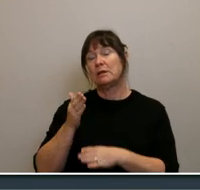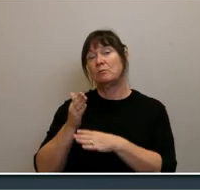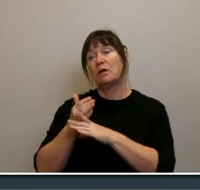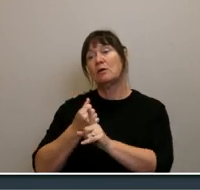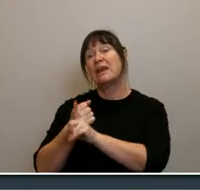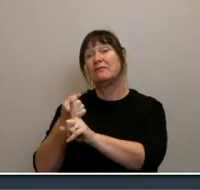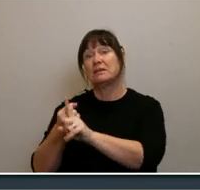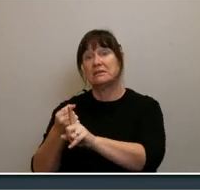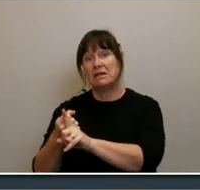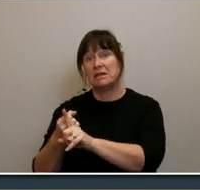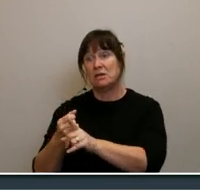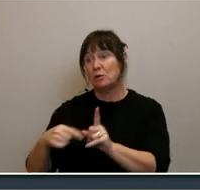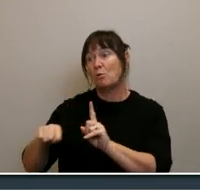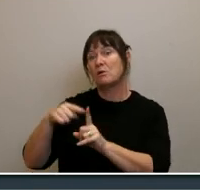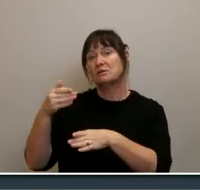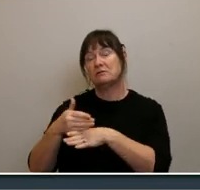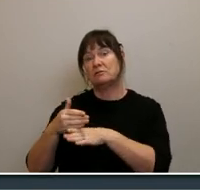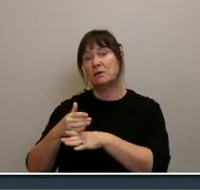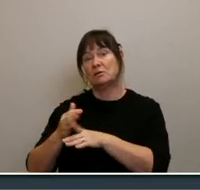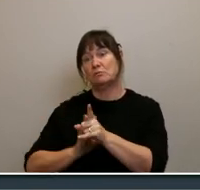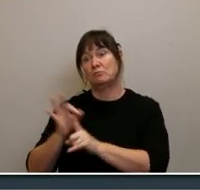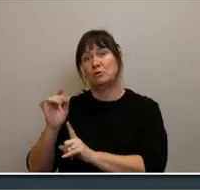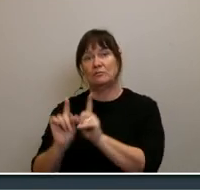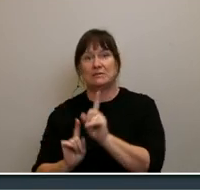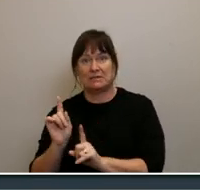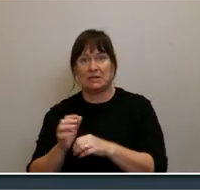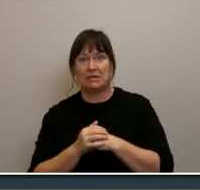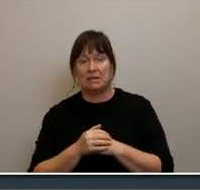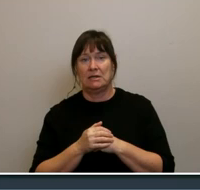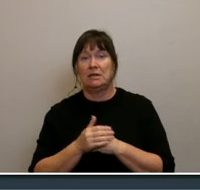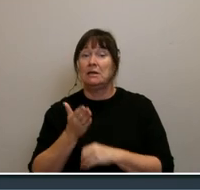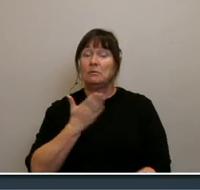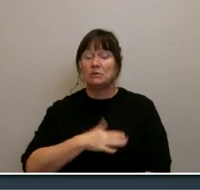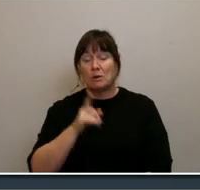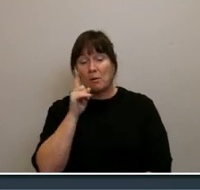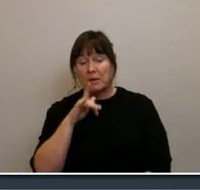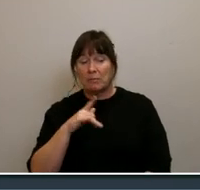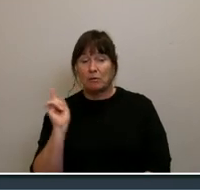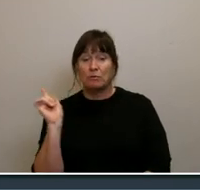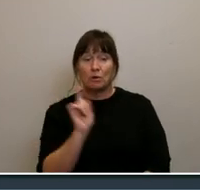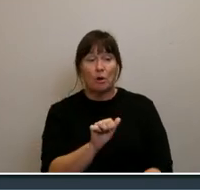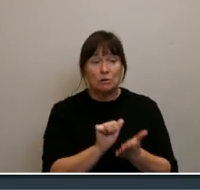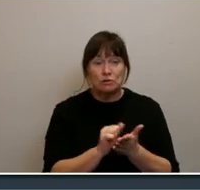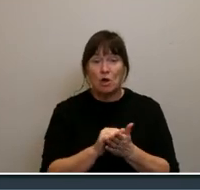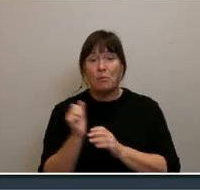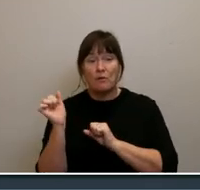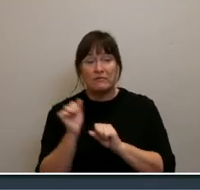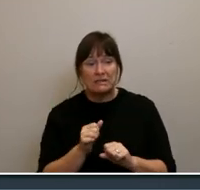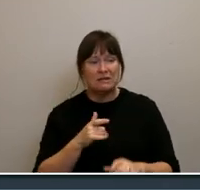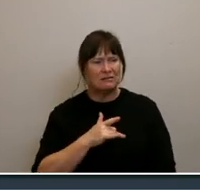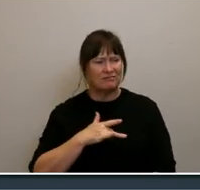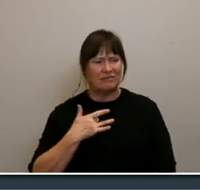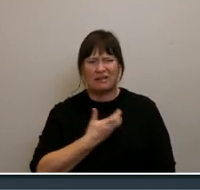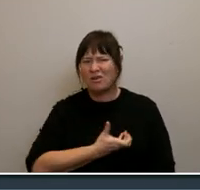vibrancy of our CBD. What we don't want is for shoppers and visitors to feel so uncomfortable that they decide to shop elsewhere